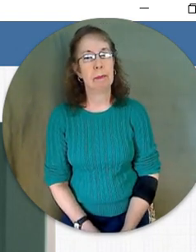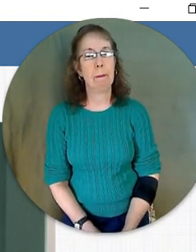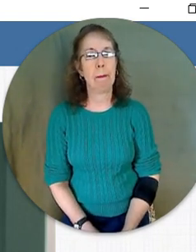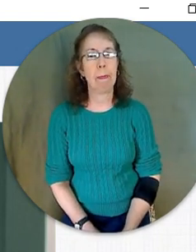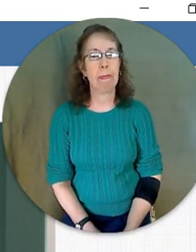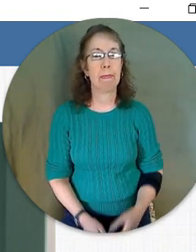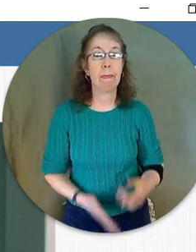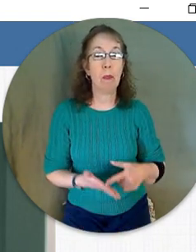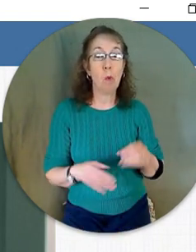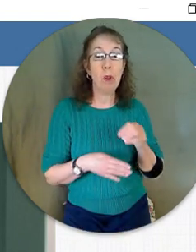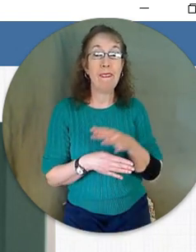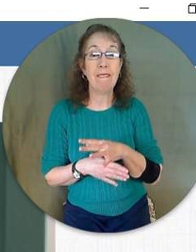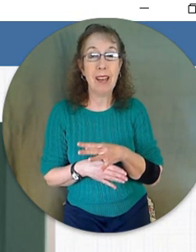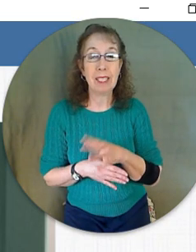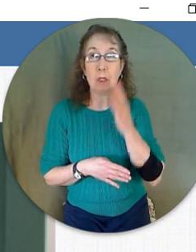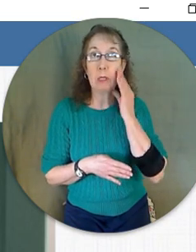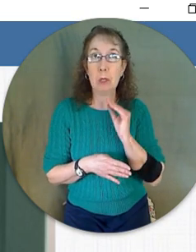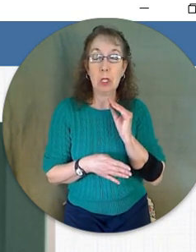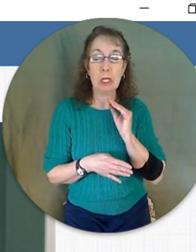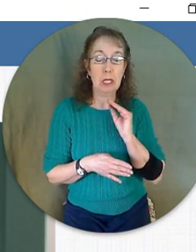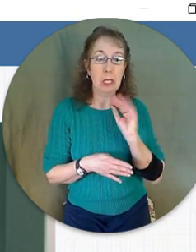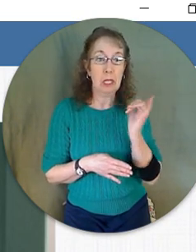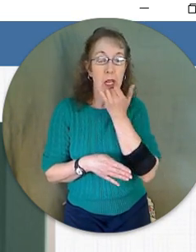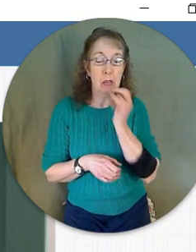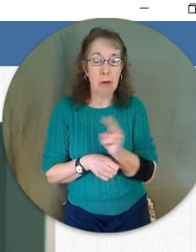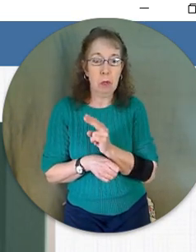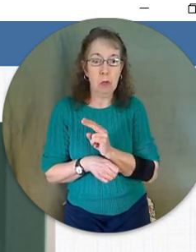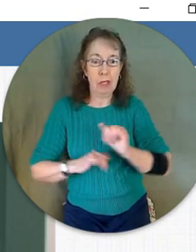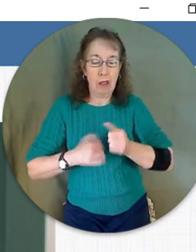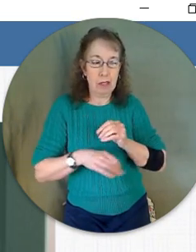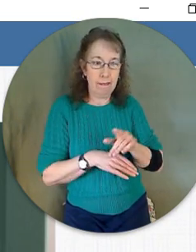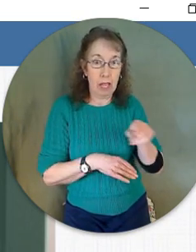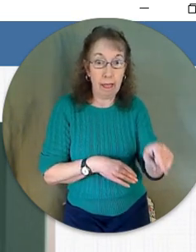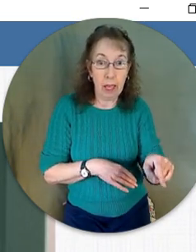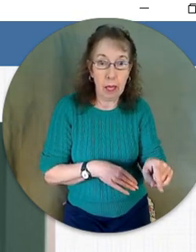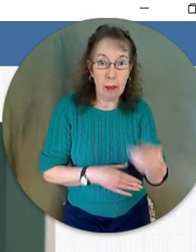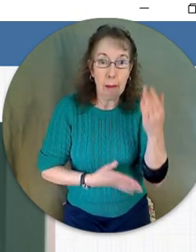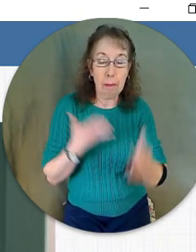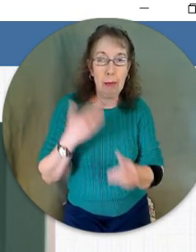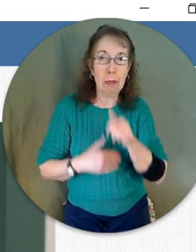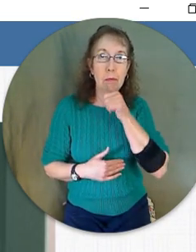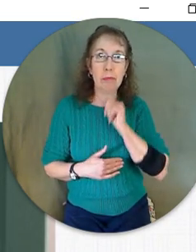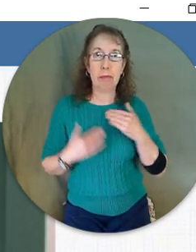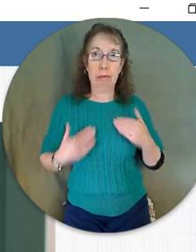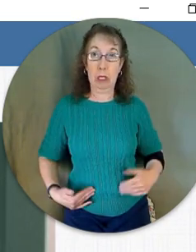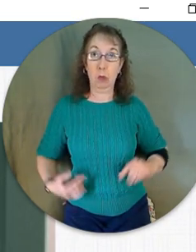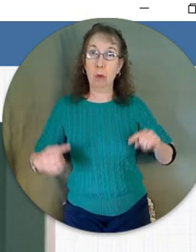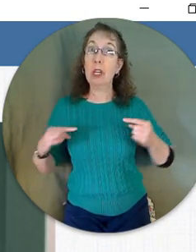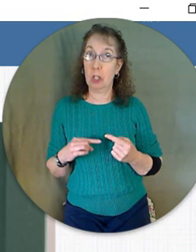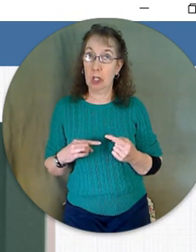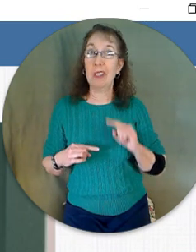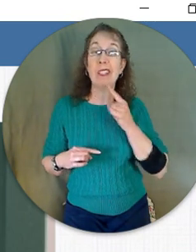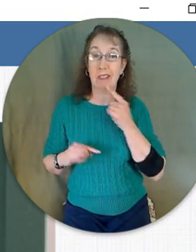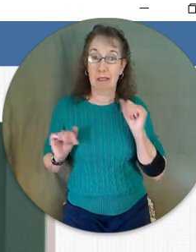what effects does being abused have on someone? They may suffer physical injuries, and these can be very